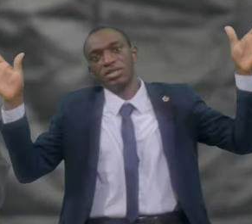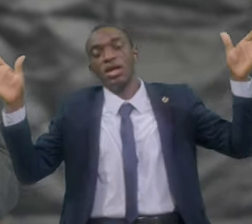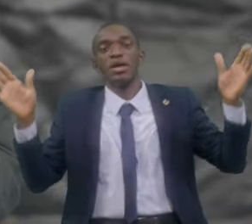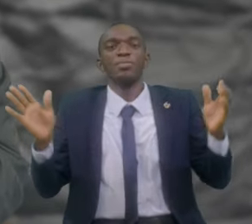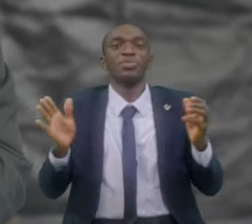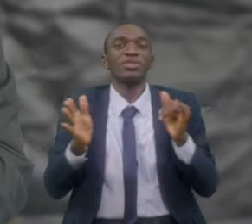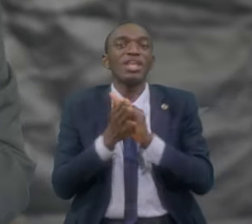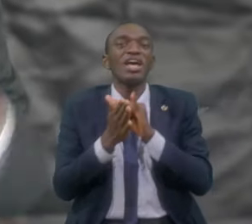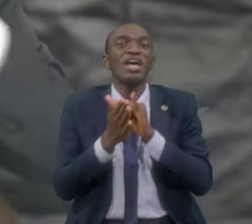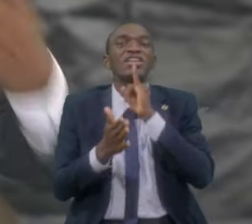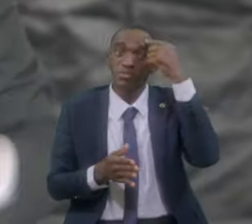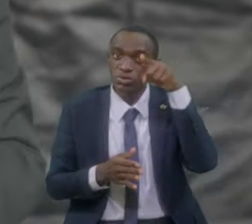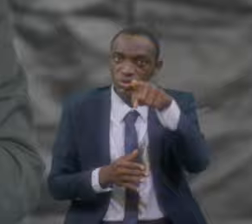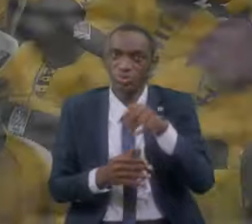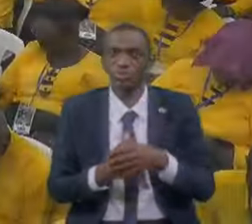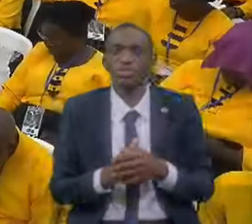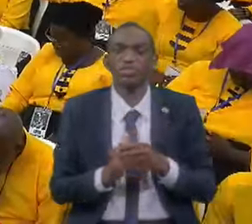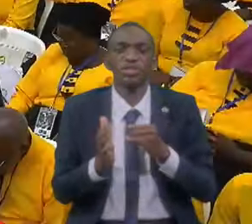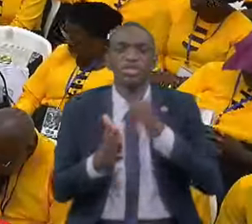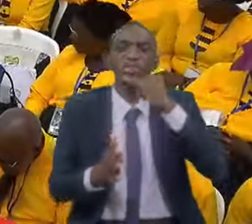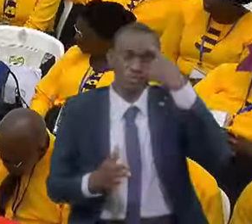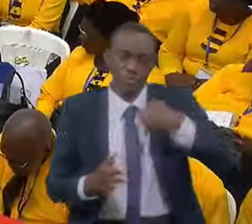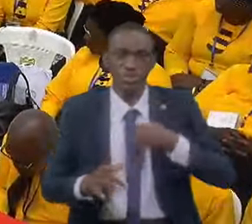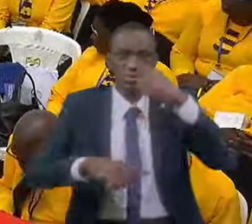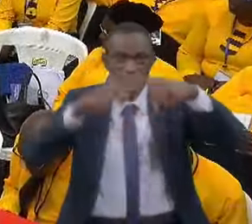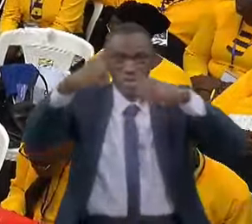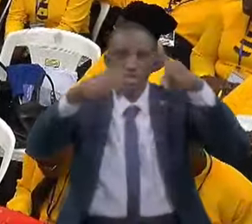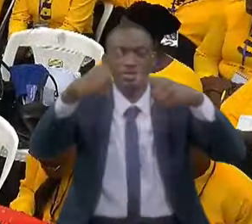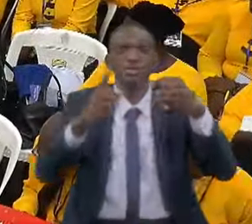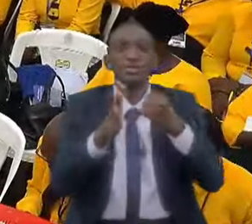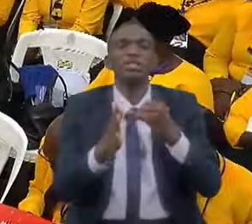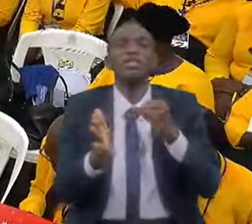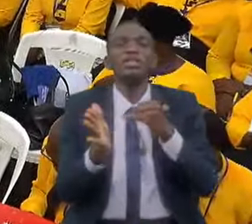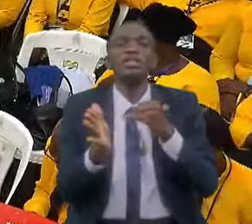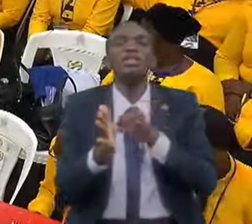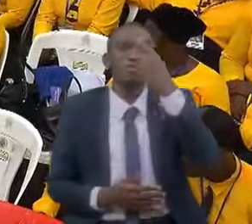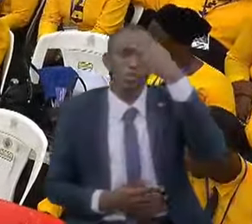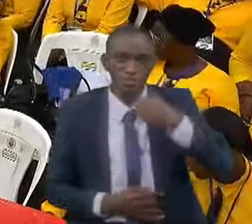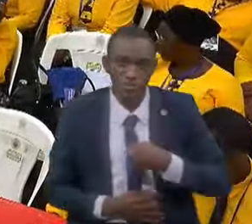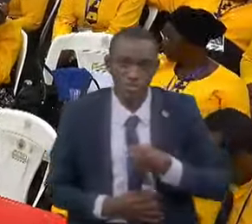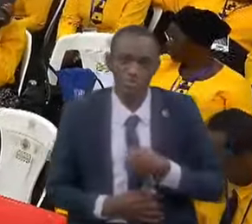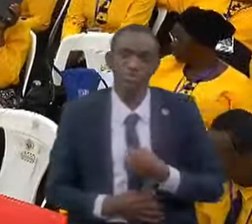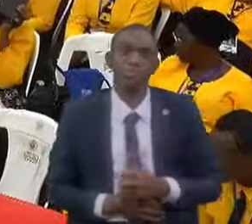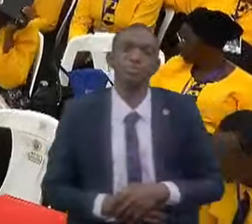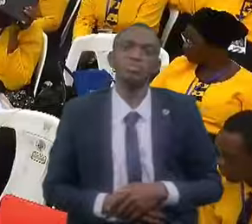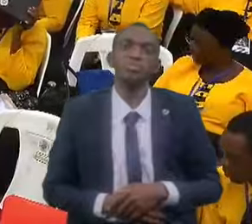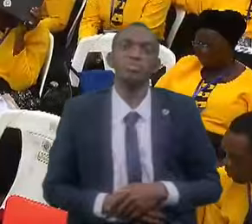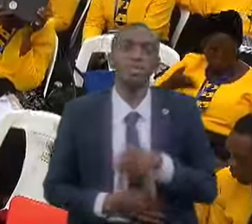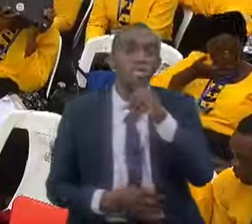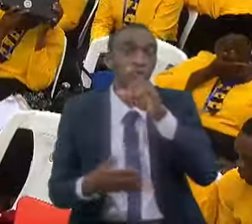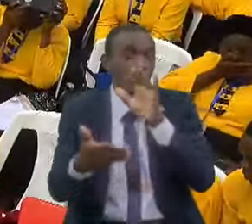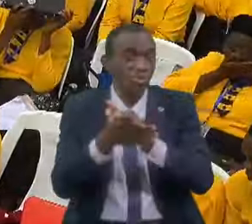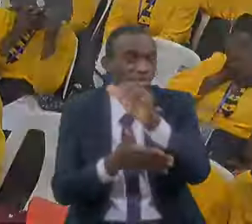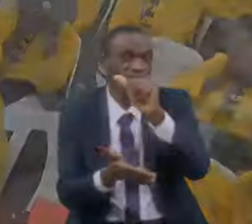for you. It's for me. Say it. It's for me. You believe that, you